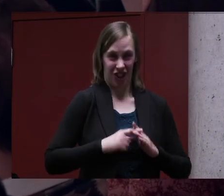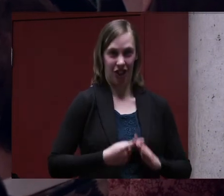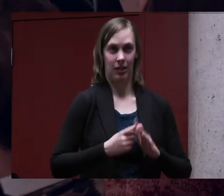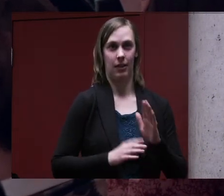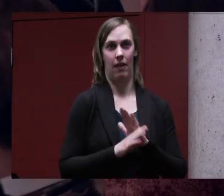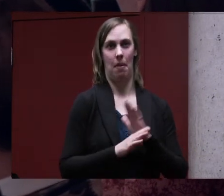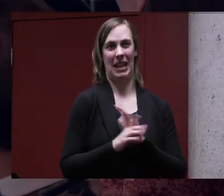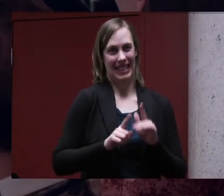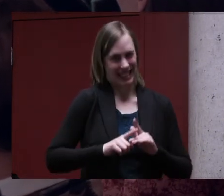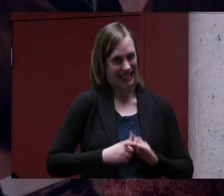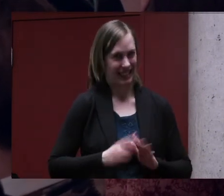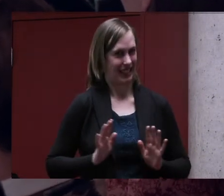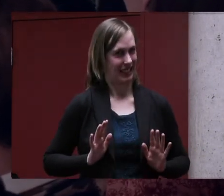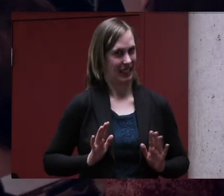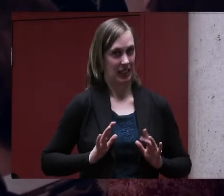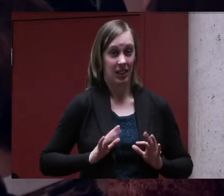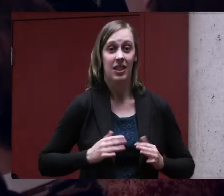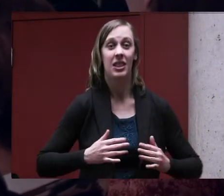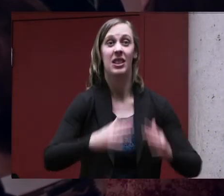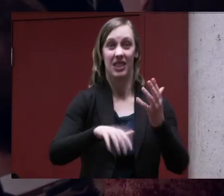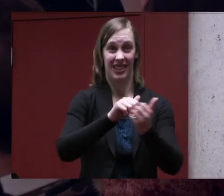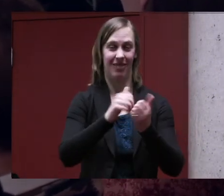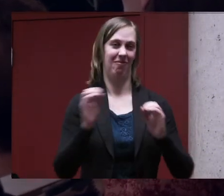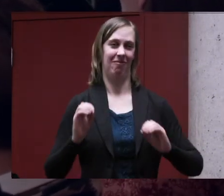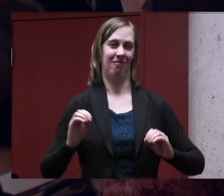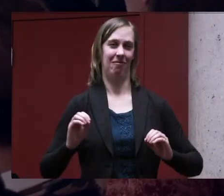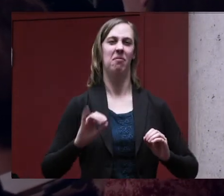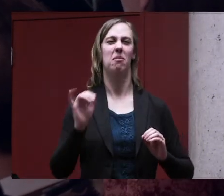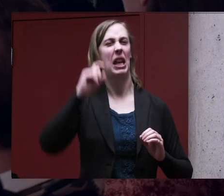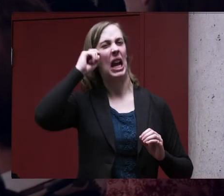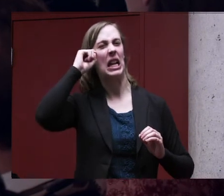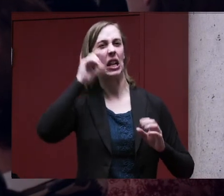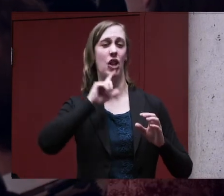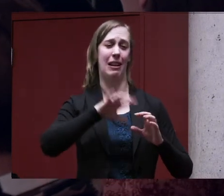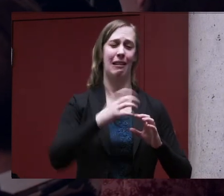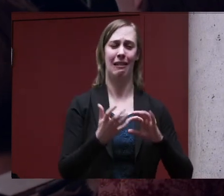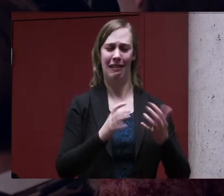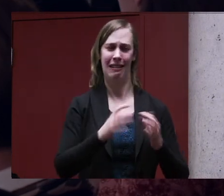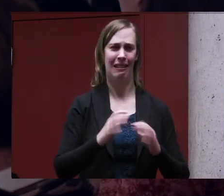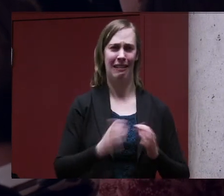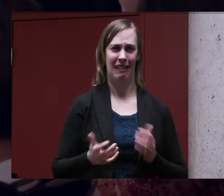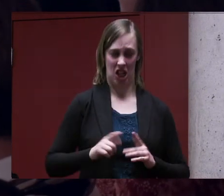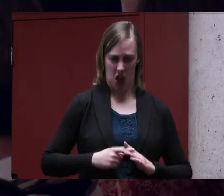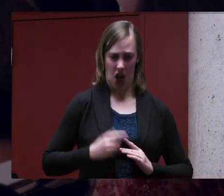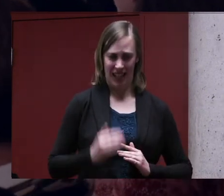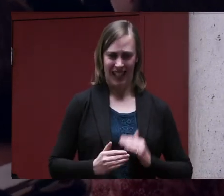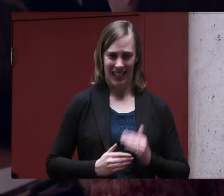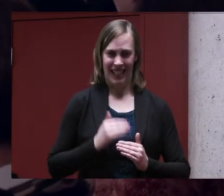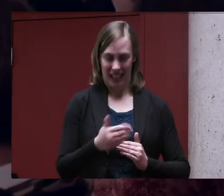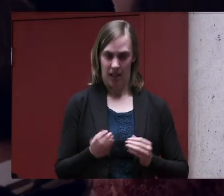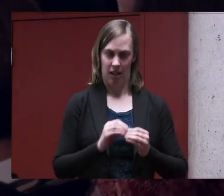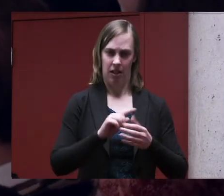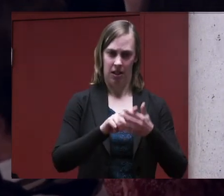think, a start. There's many, this is sort of like an onion, and there's many facets to it to be able to have a working model that we'll